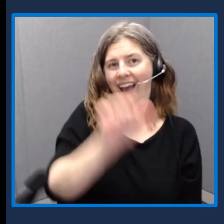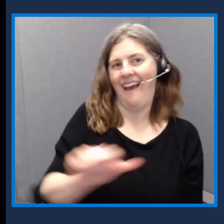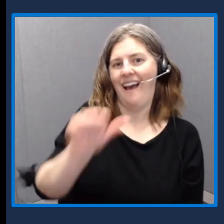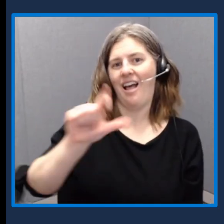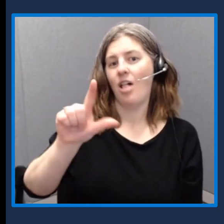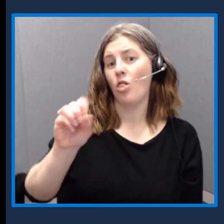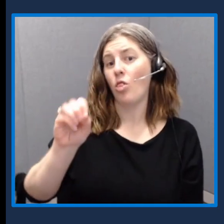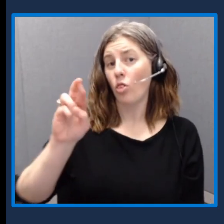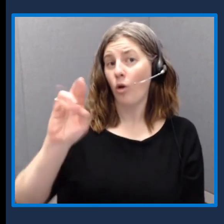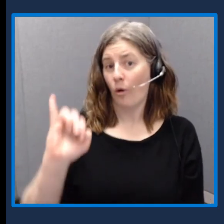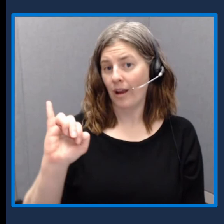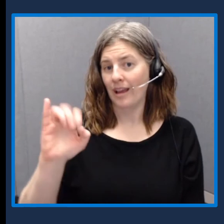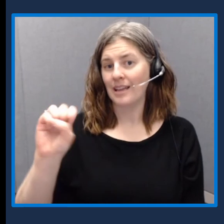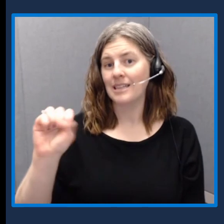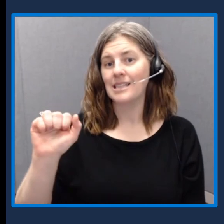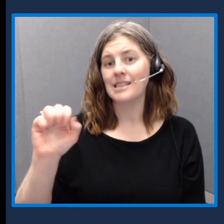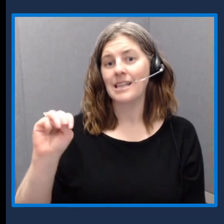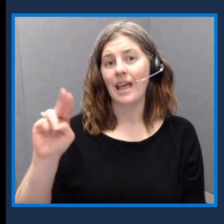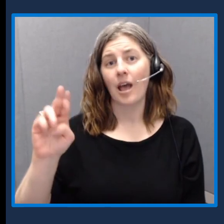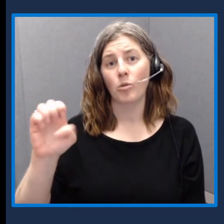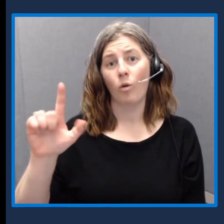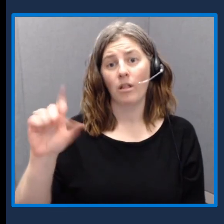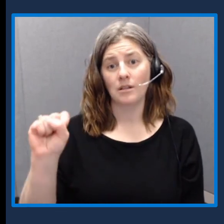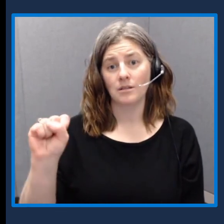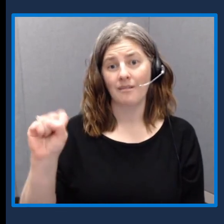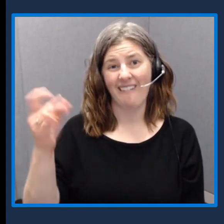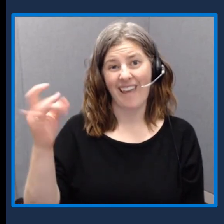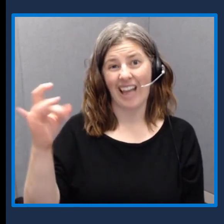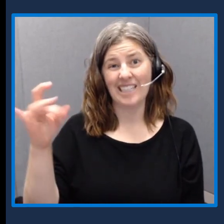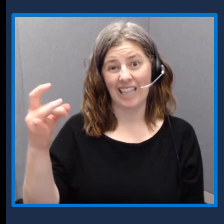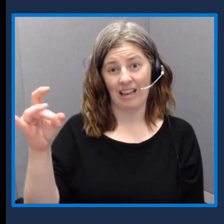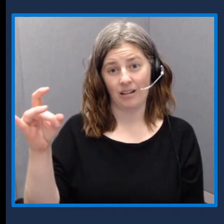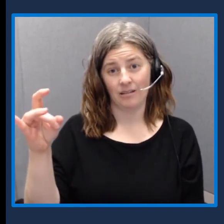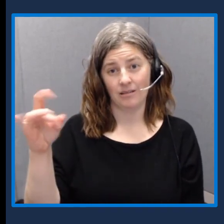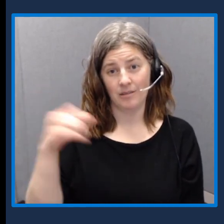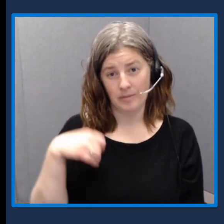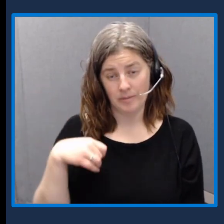for Lori, it's at Lori, Lori, Samuels,